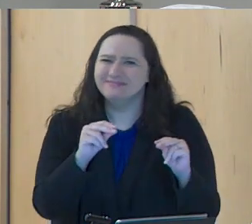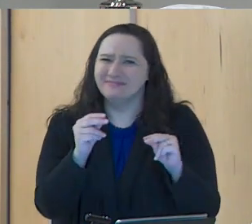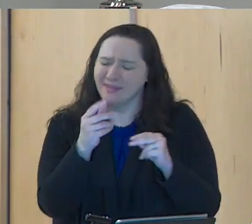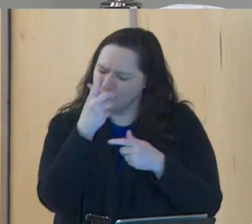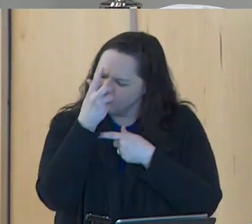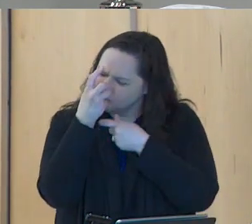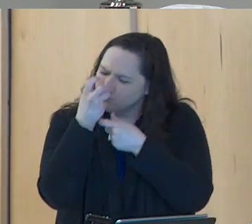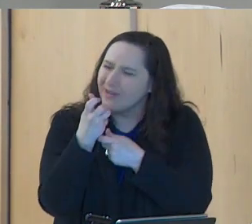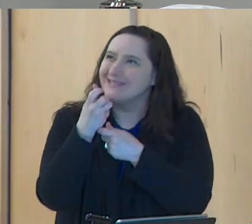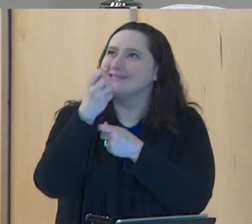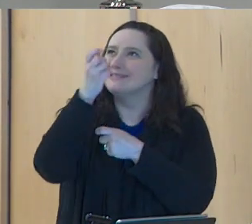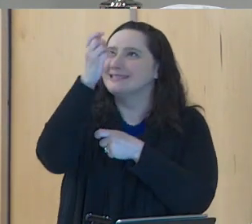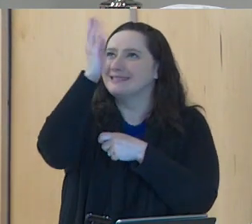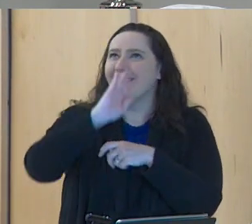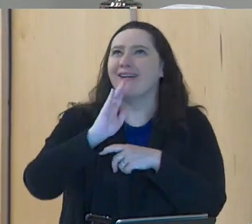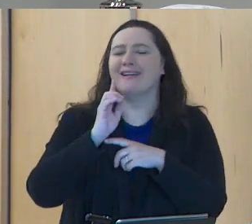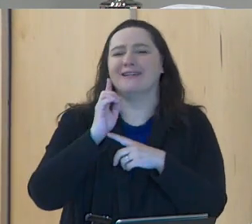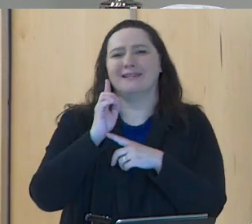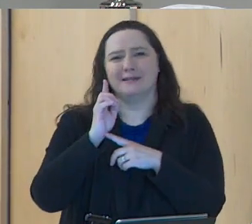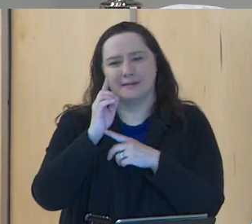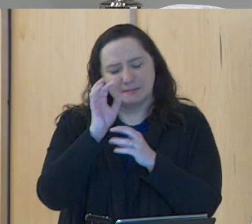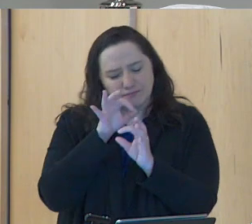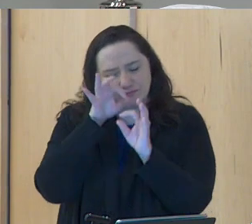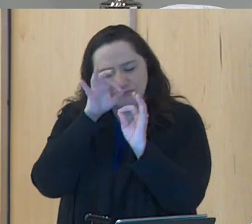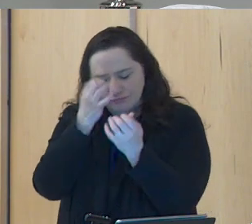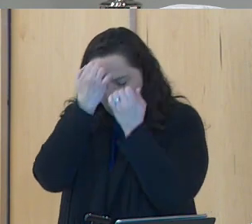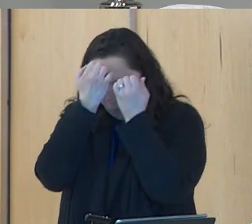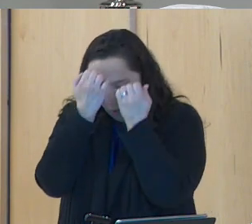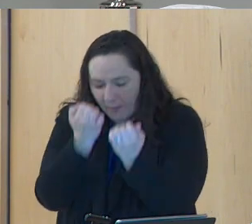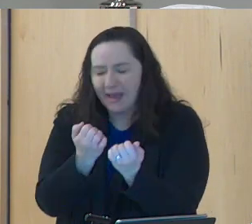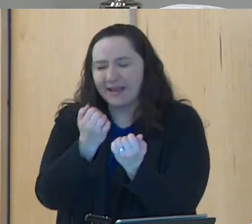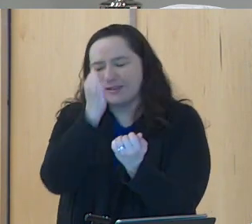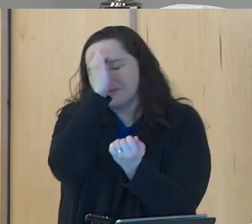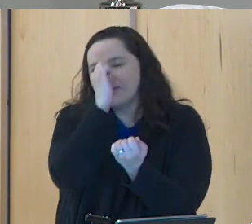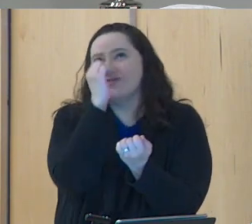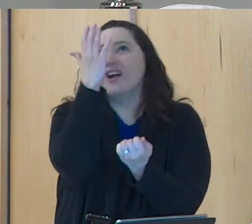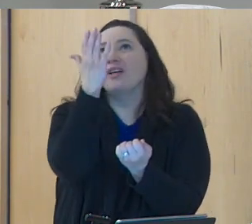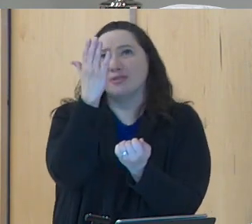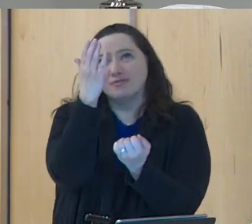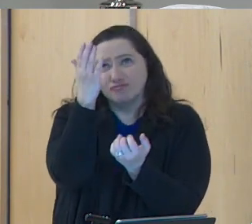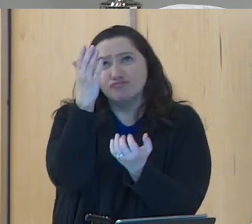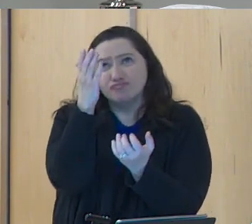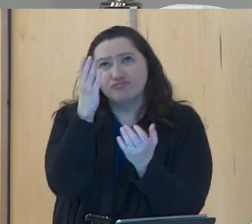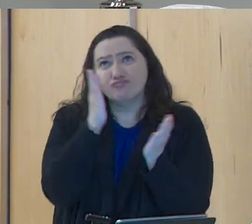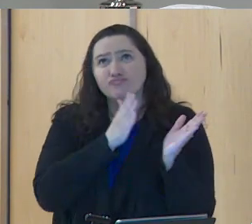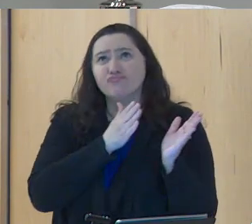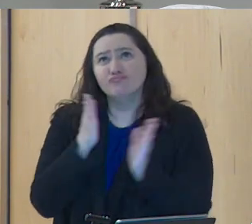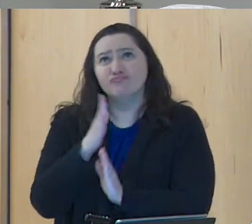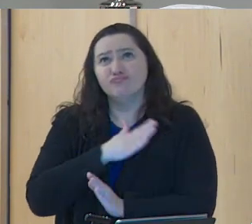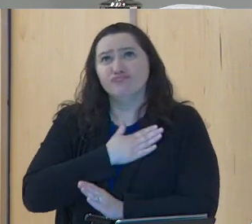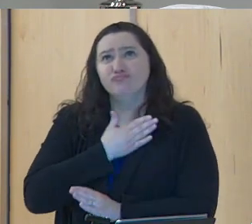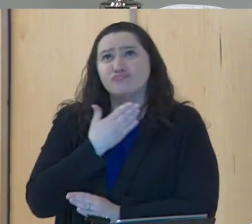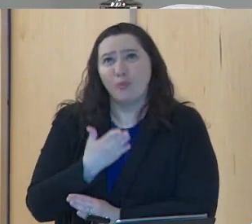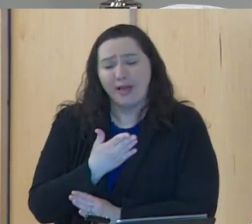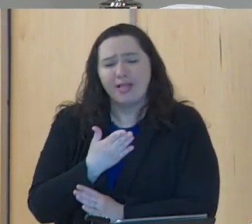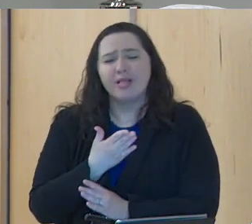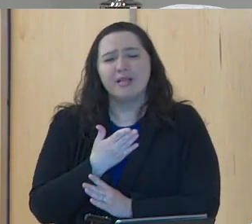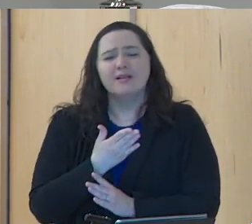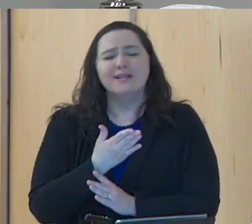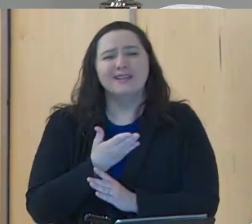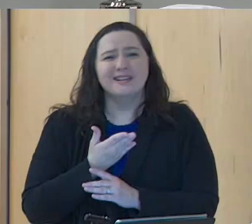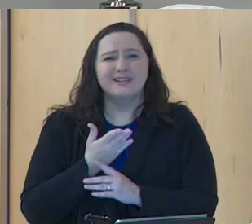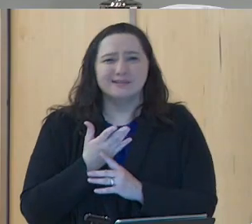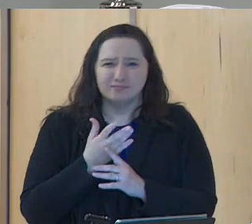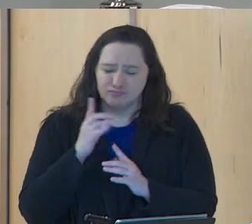word and perfectly obeyed his Father's will. And on the cross, he offered up that